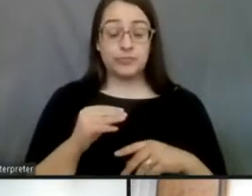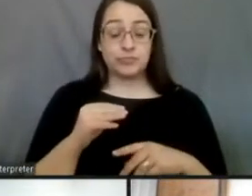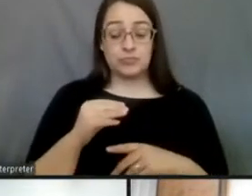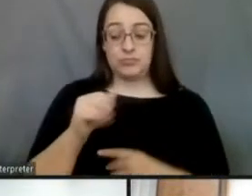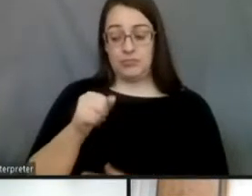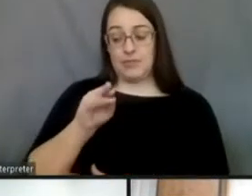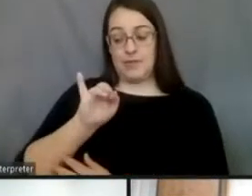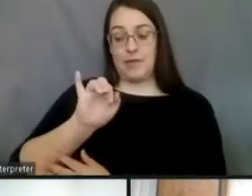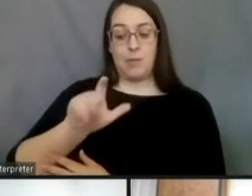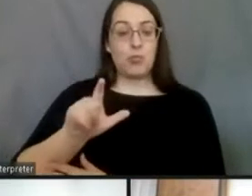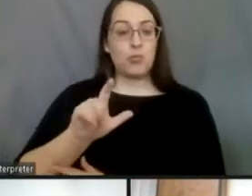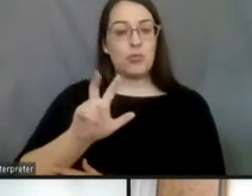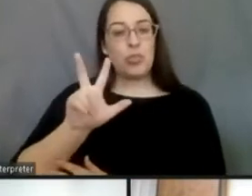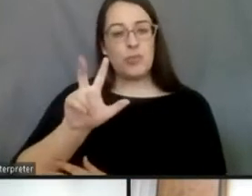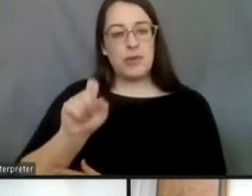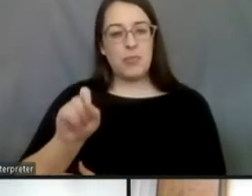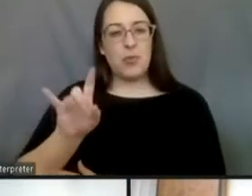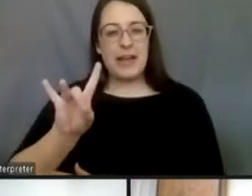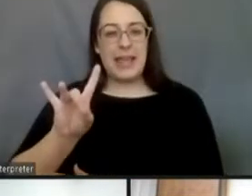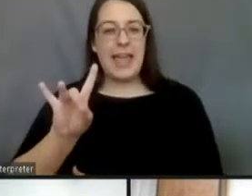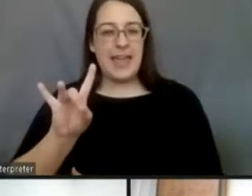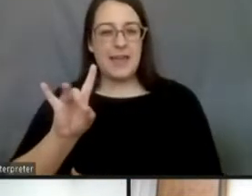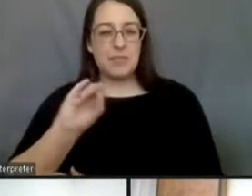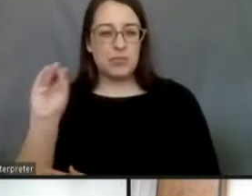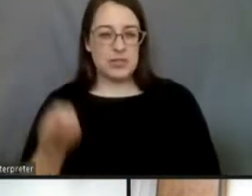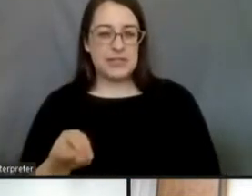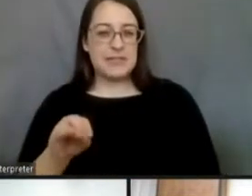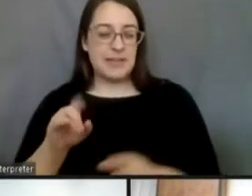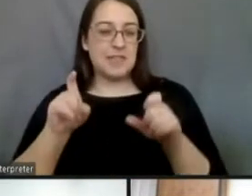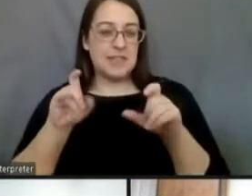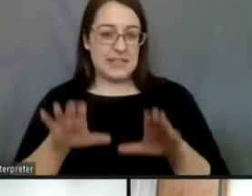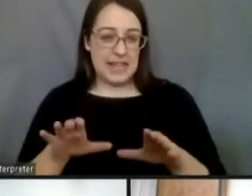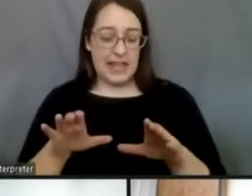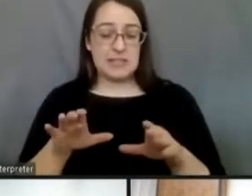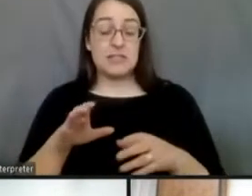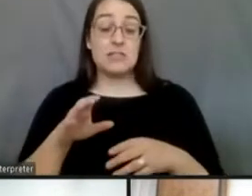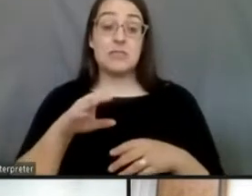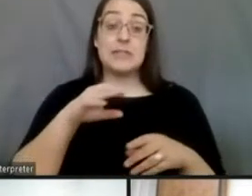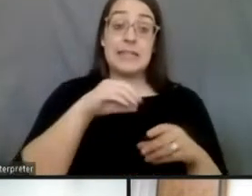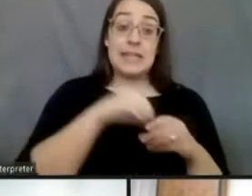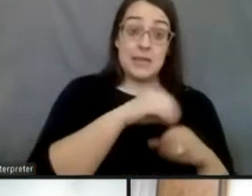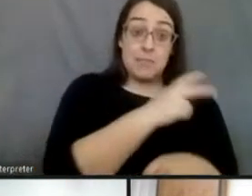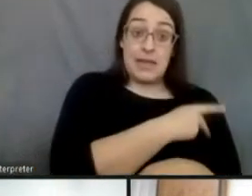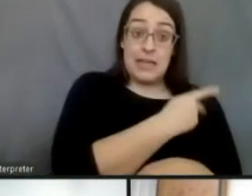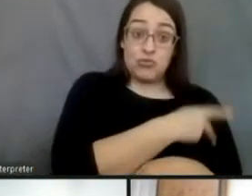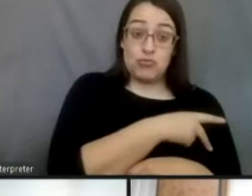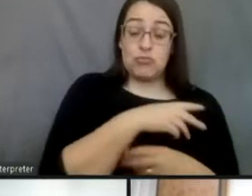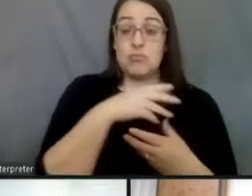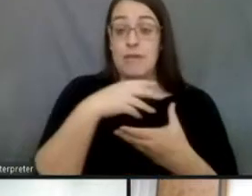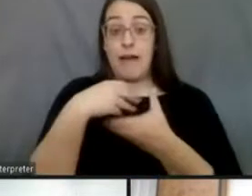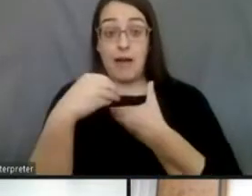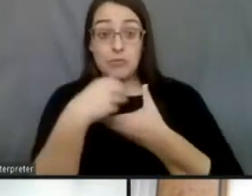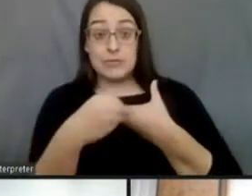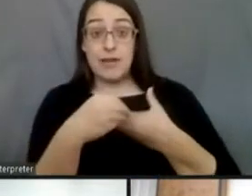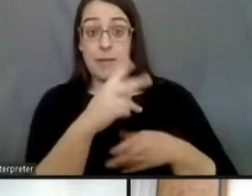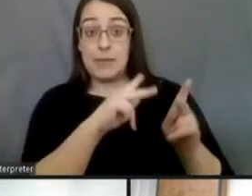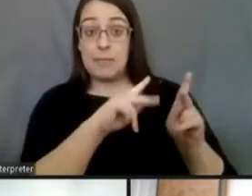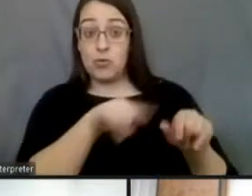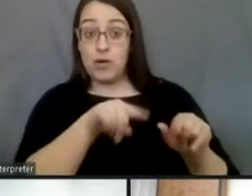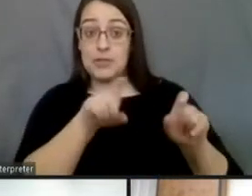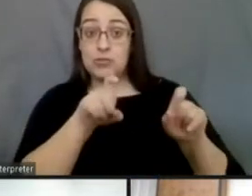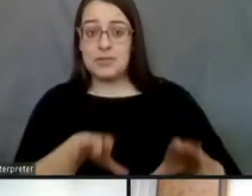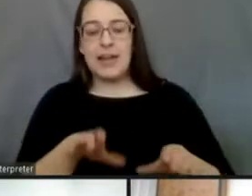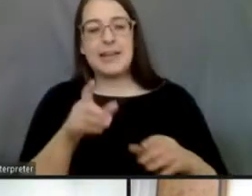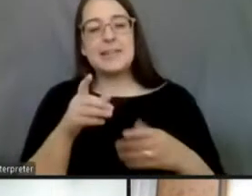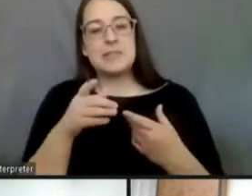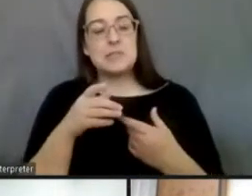April, about 3.8% of all tests that we've done, inpatient and outpatient, are coming back positive. That's up a little bit